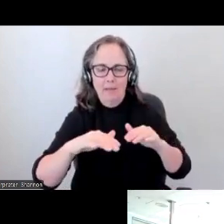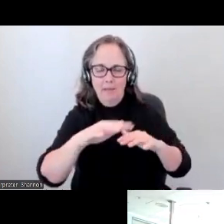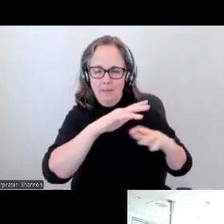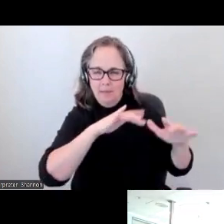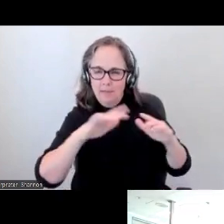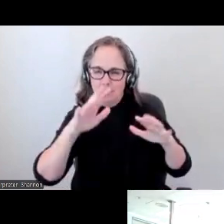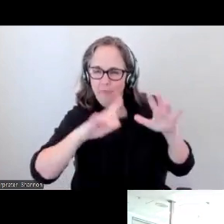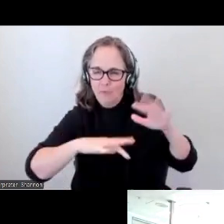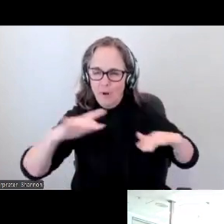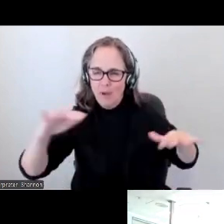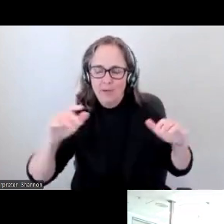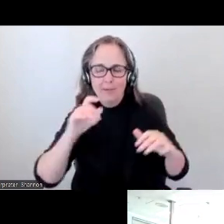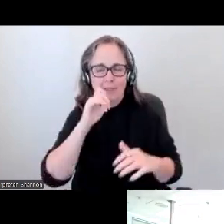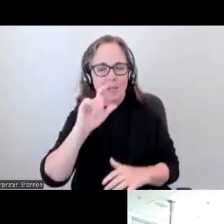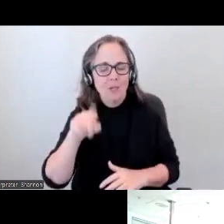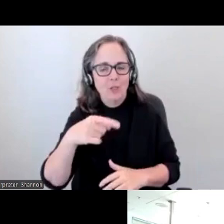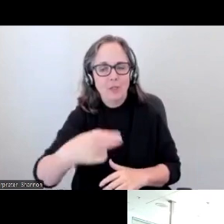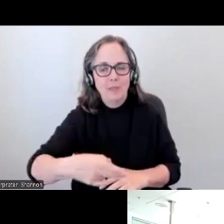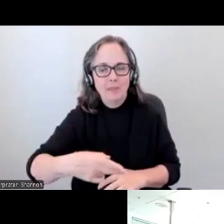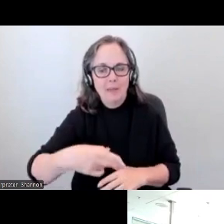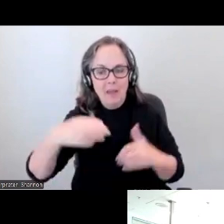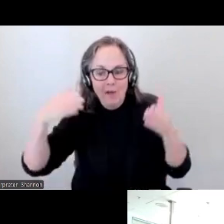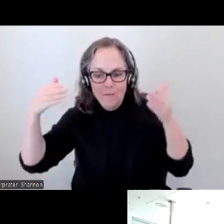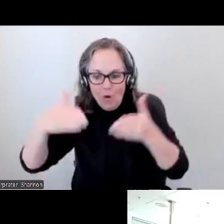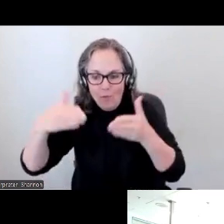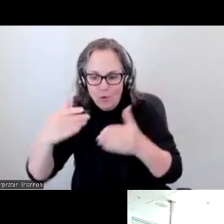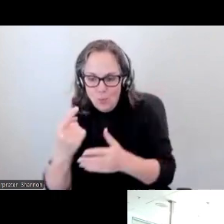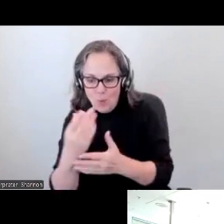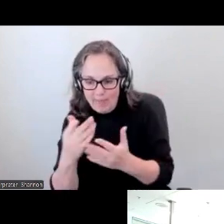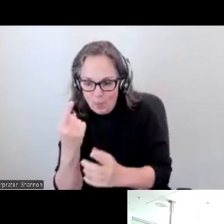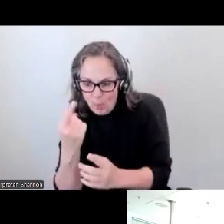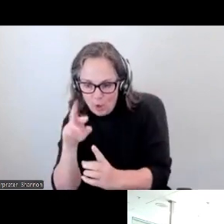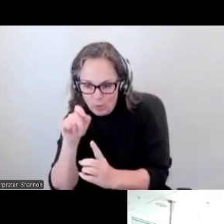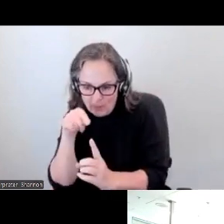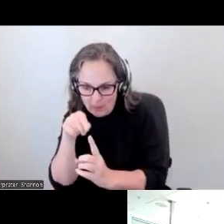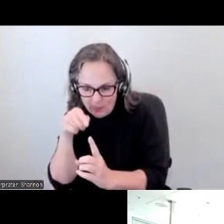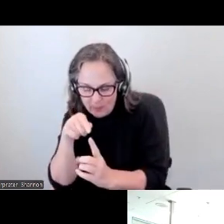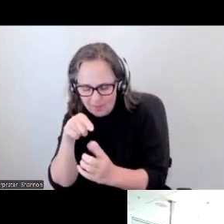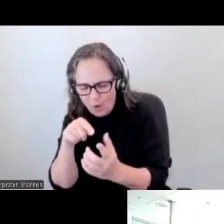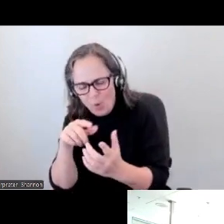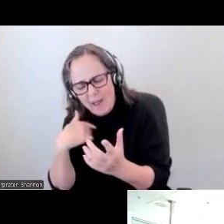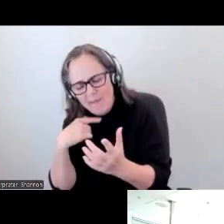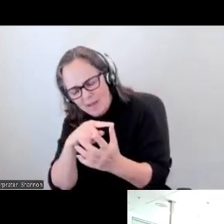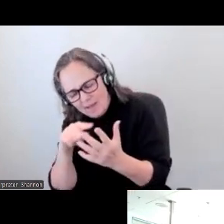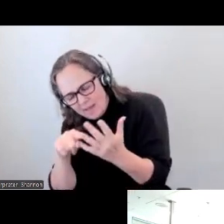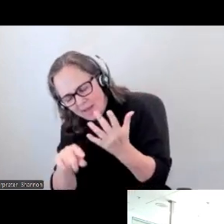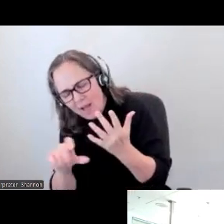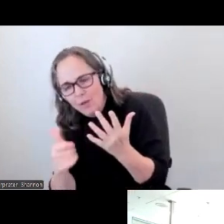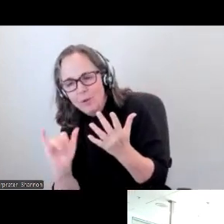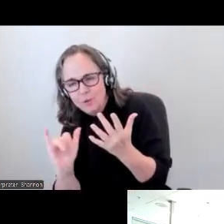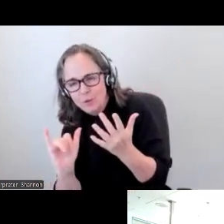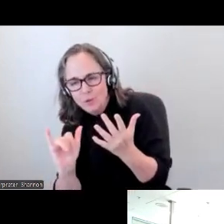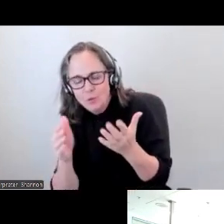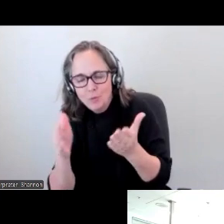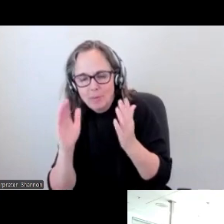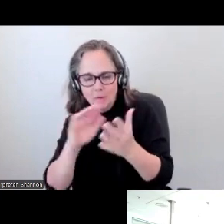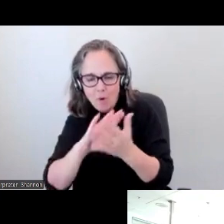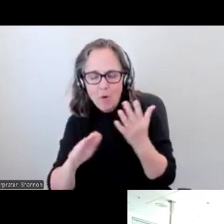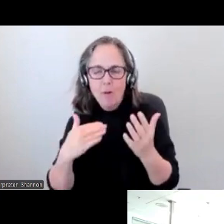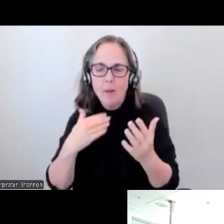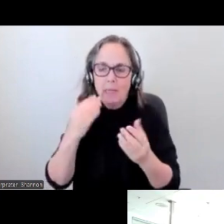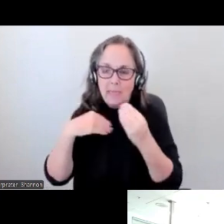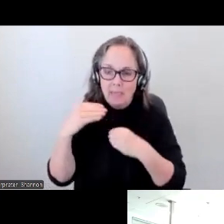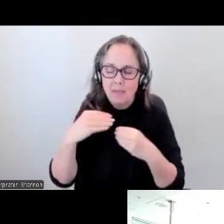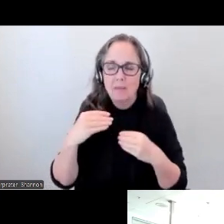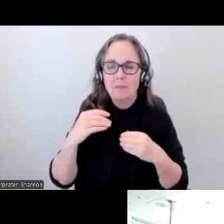about, it's not about just hyper focusing on this one little risk. It's just having a balanced diet and healthy